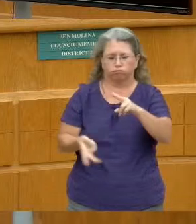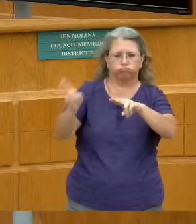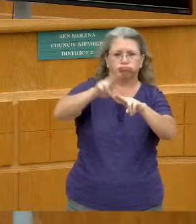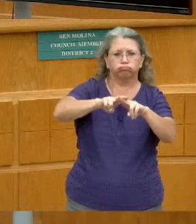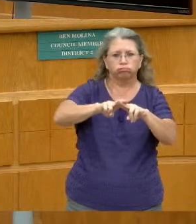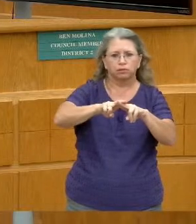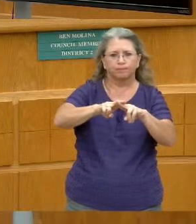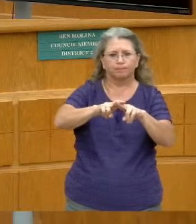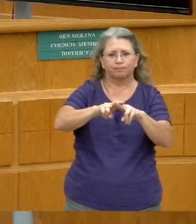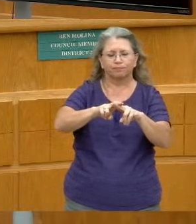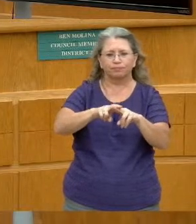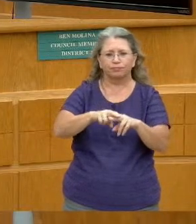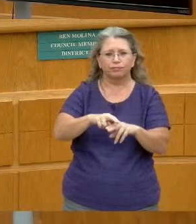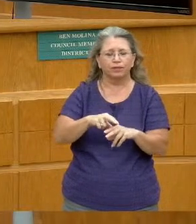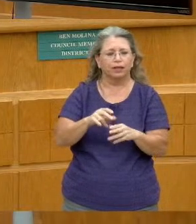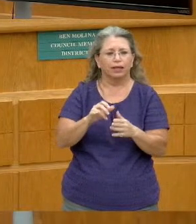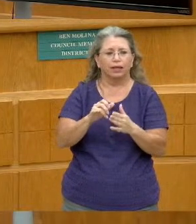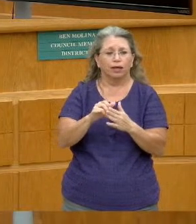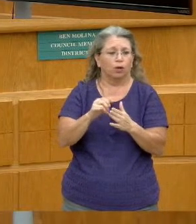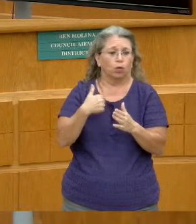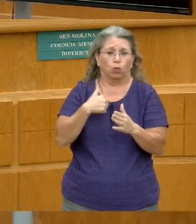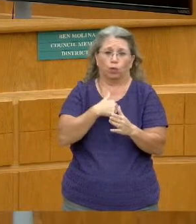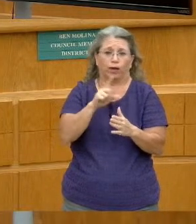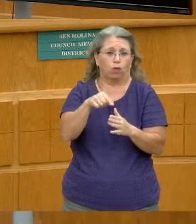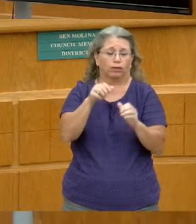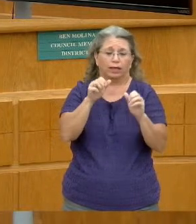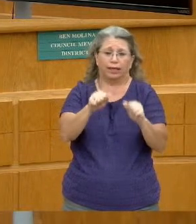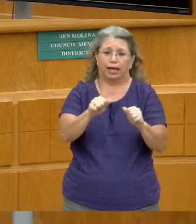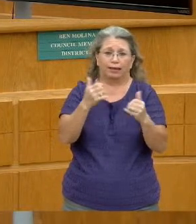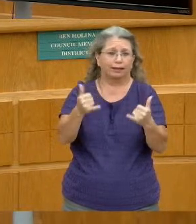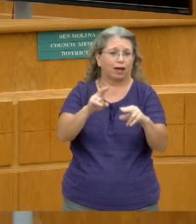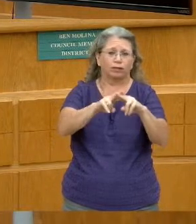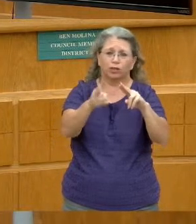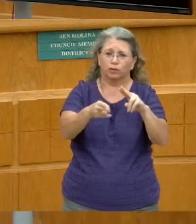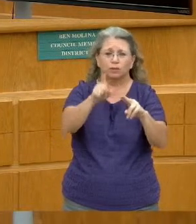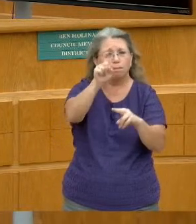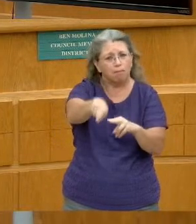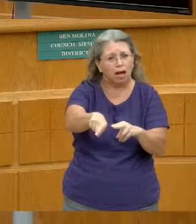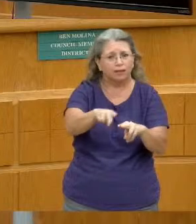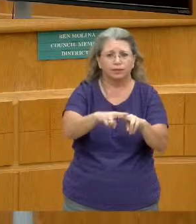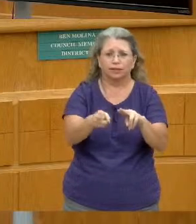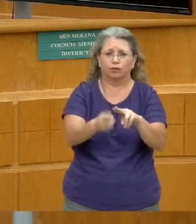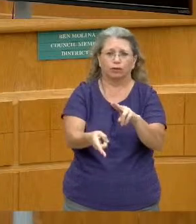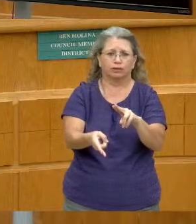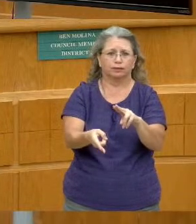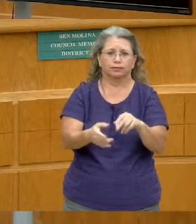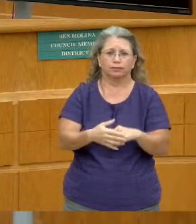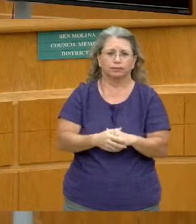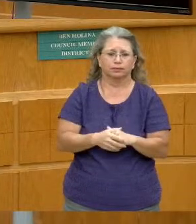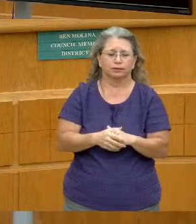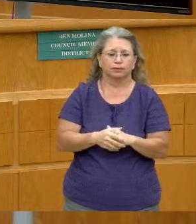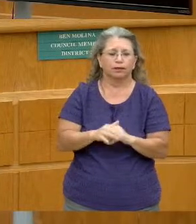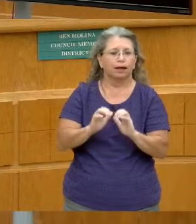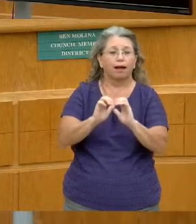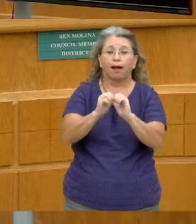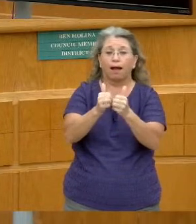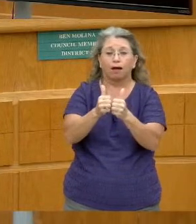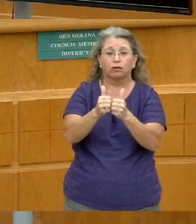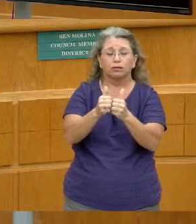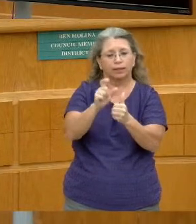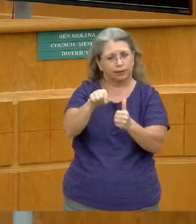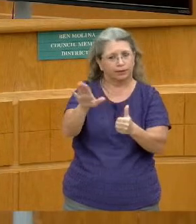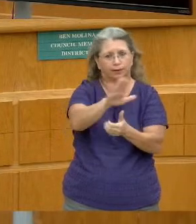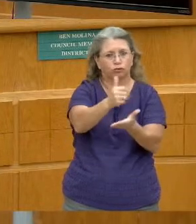there's only one place to go, and that's down. We've got to go down. And in order to do that, we need some